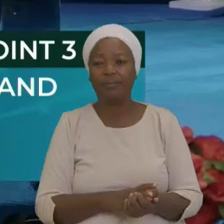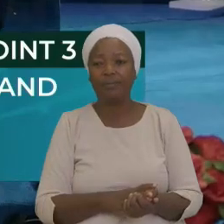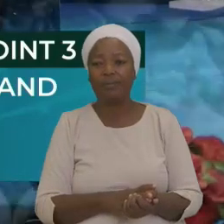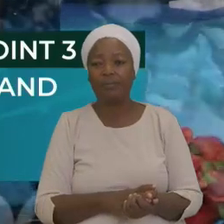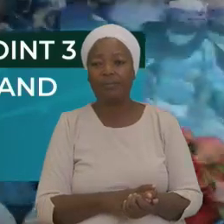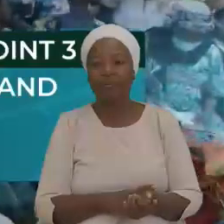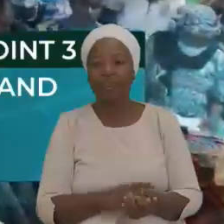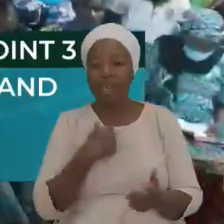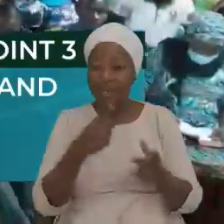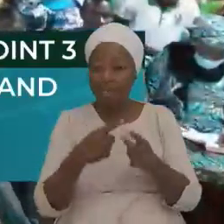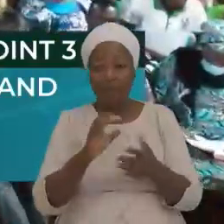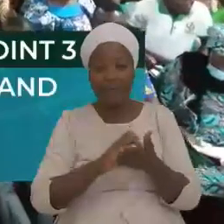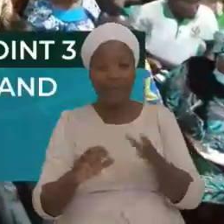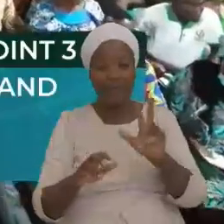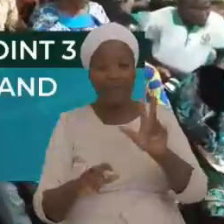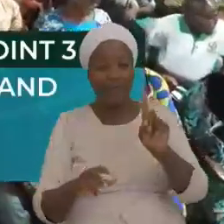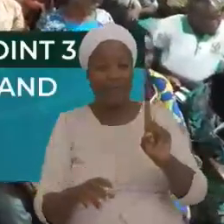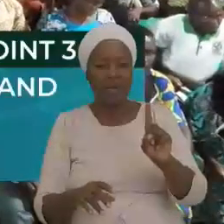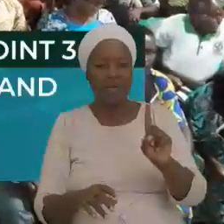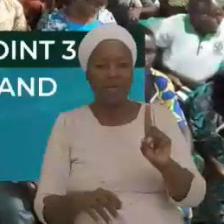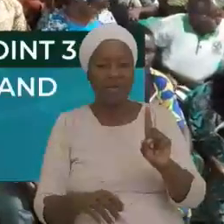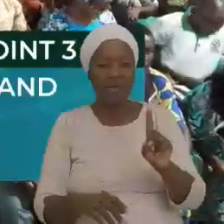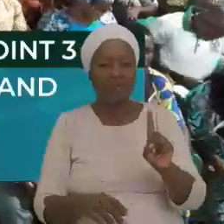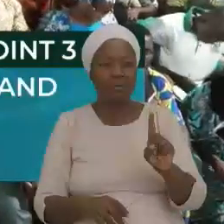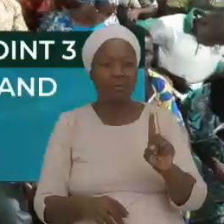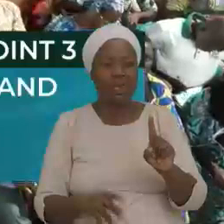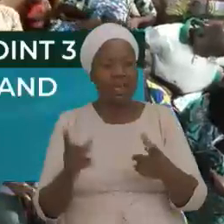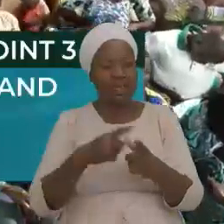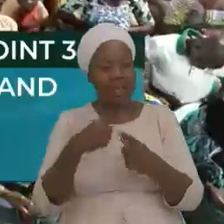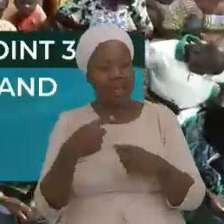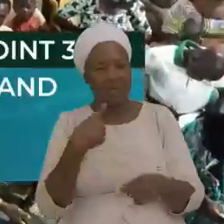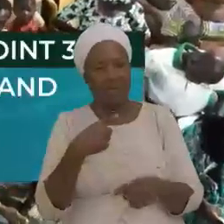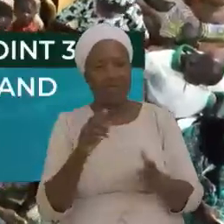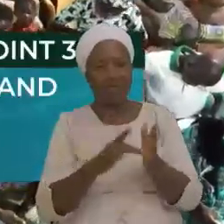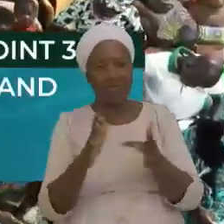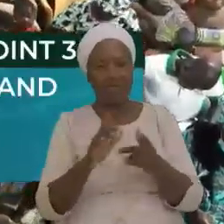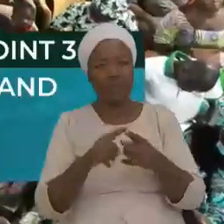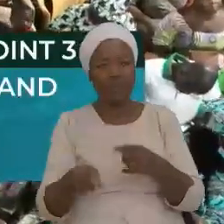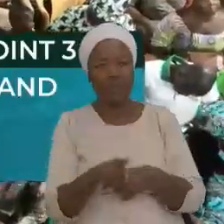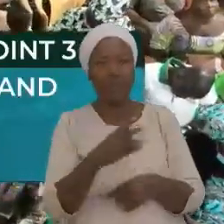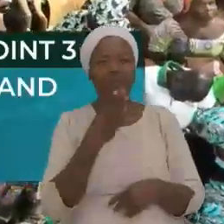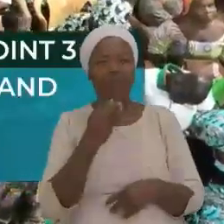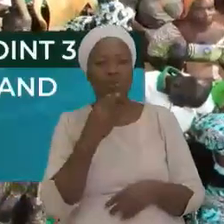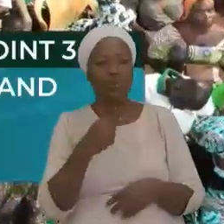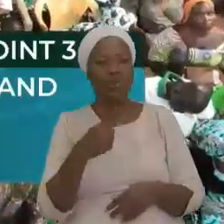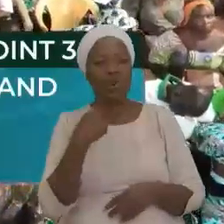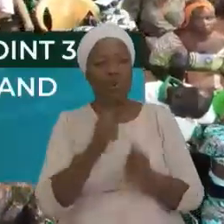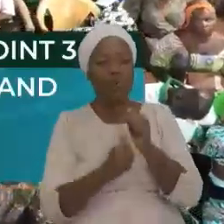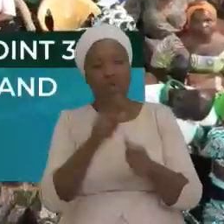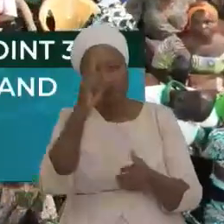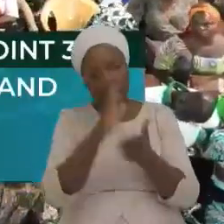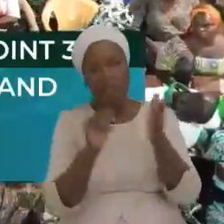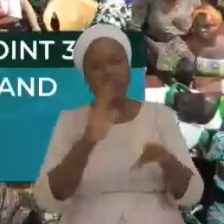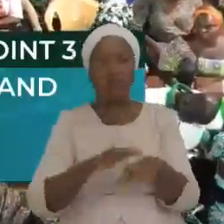And then in verse 31, then said Jesus to those Jews which believed on